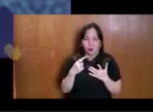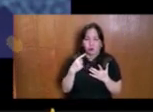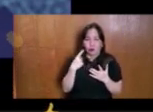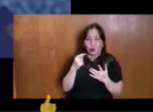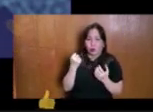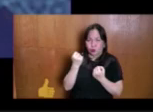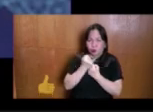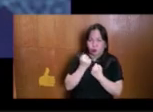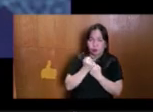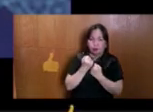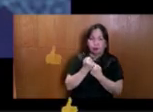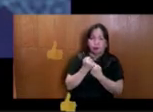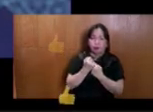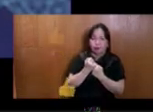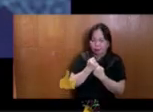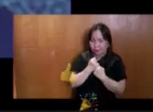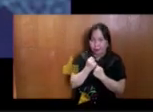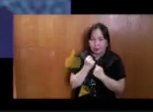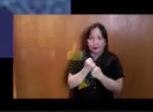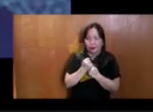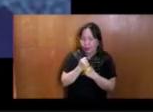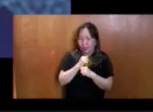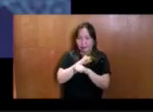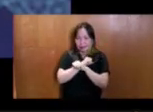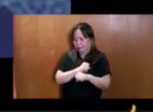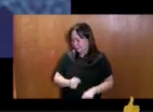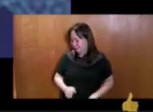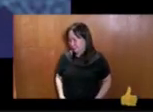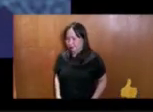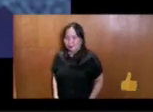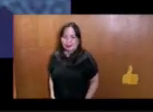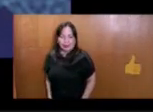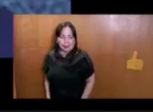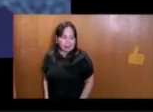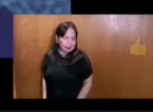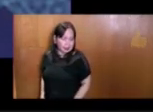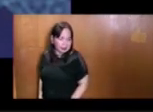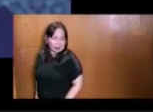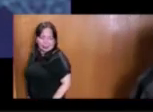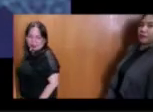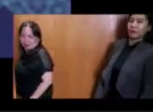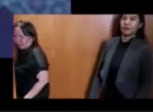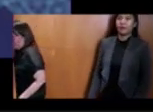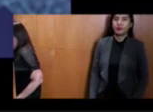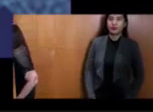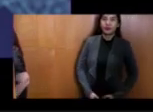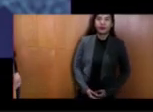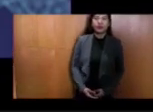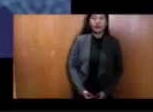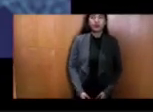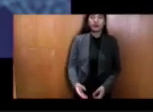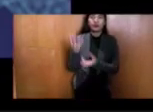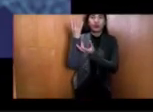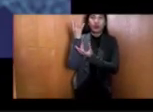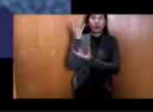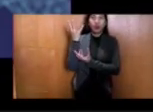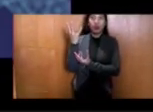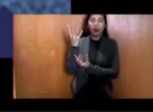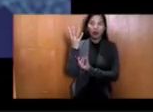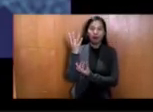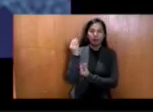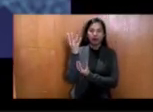For instance, the way we would do redundancy, update the IRR so that it will be more receptive to, for instance,